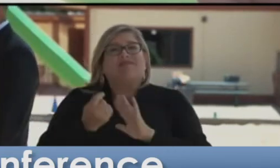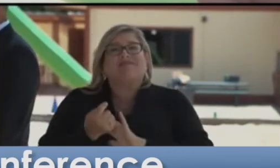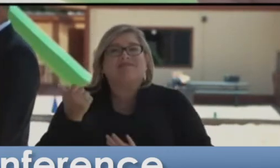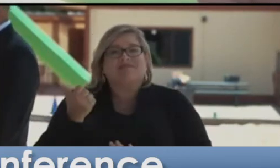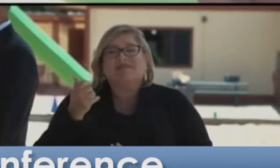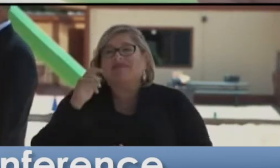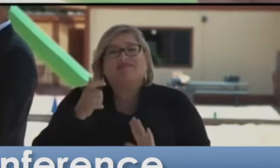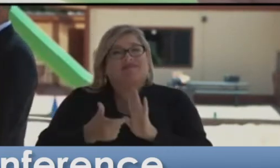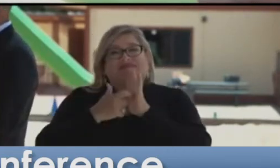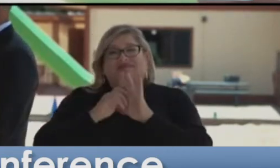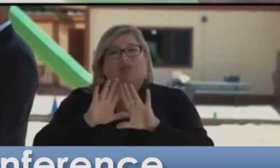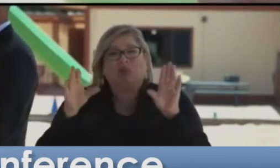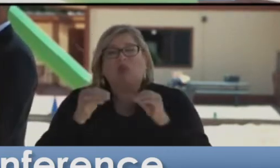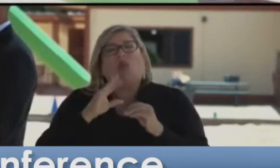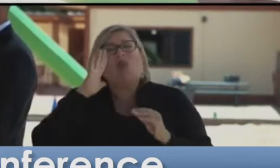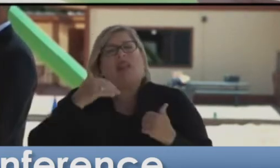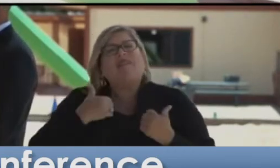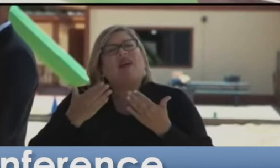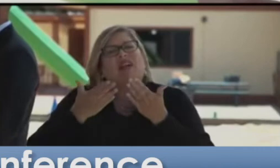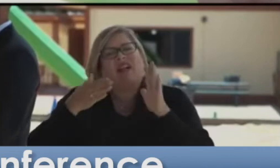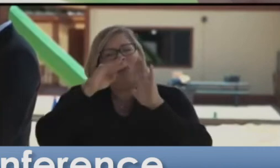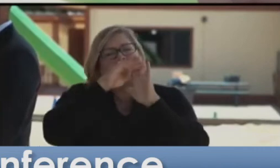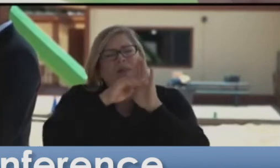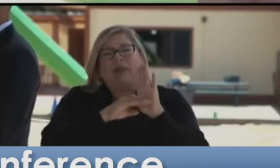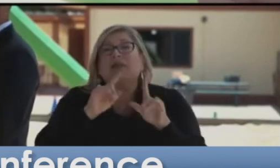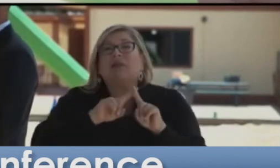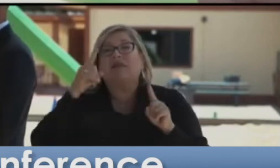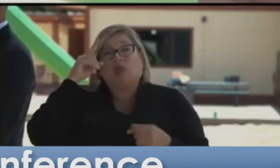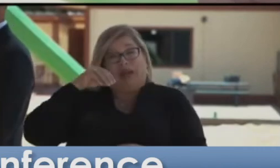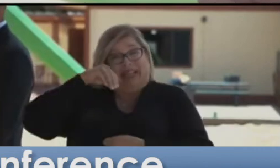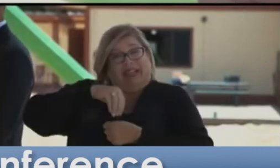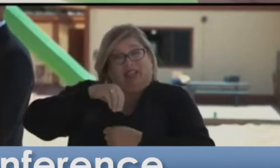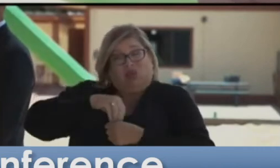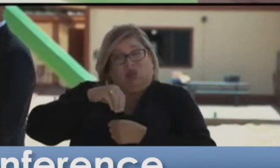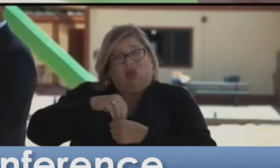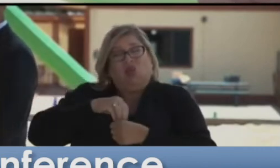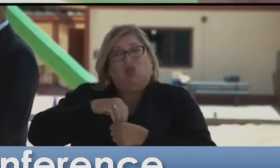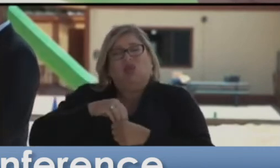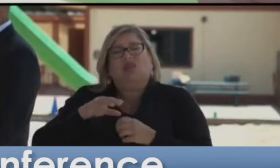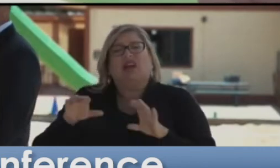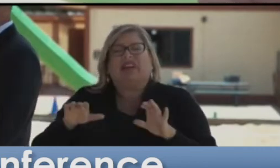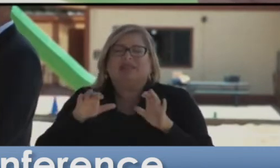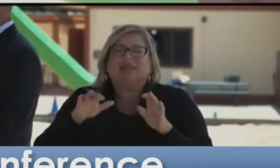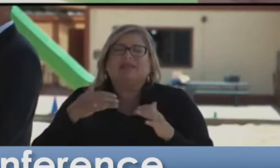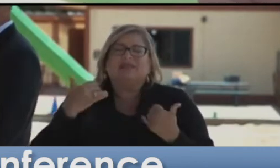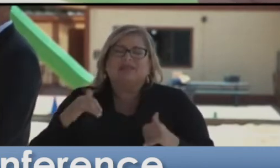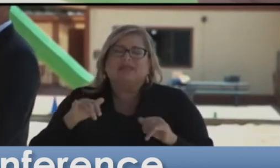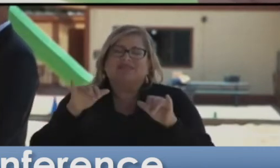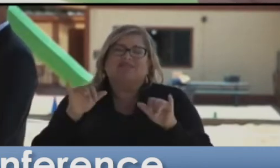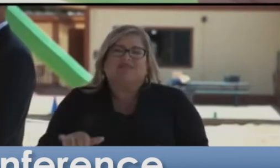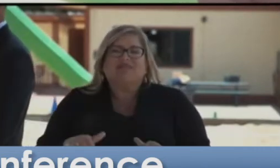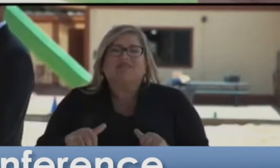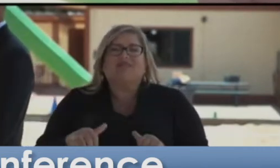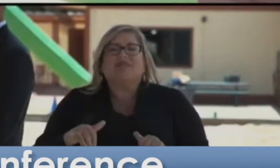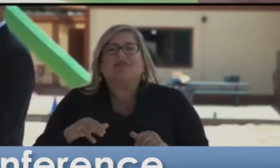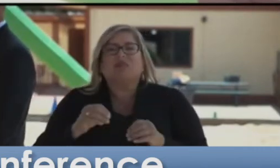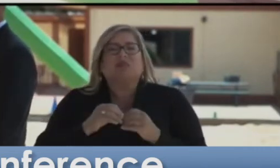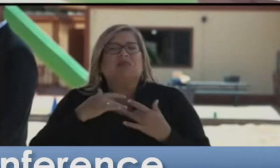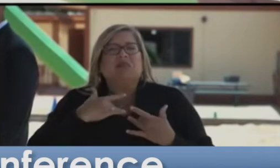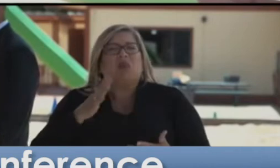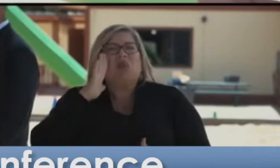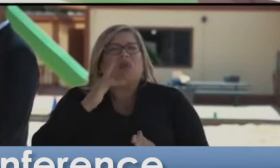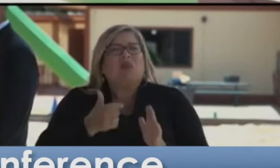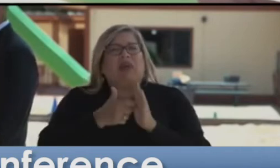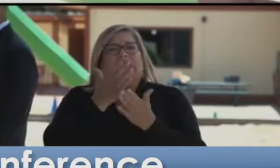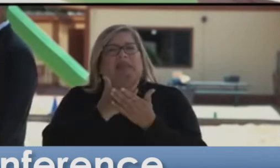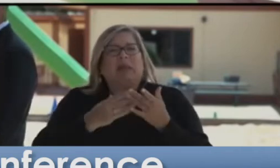those mandates. There'll be guidelines and recommendations, but for indoor activities, we will still have likely some